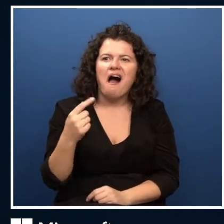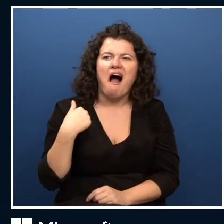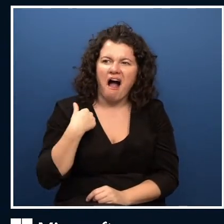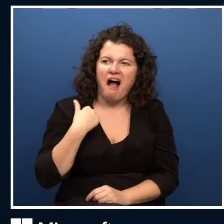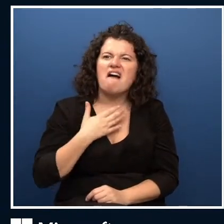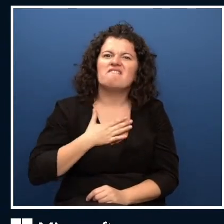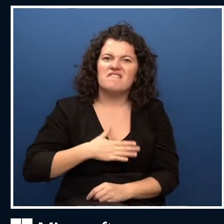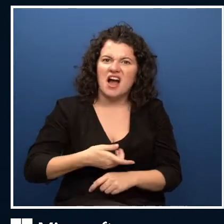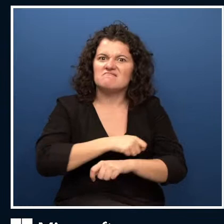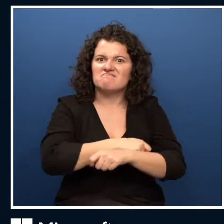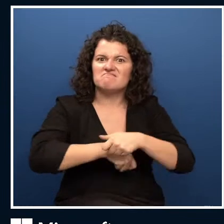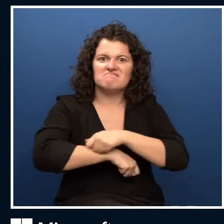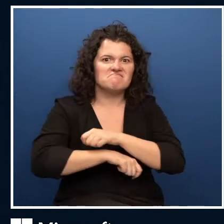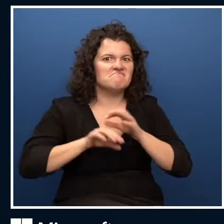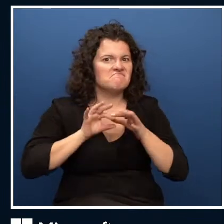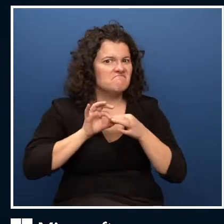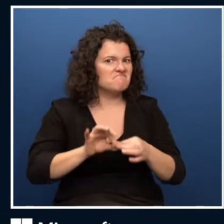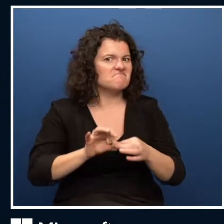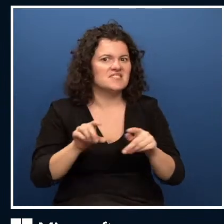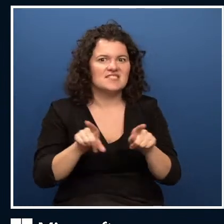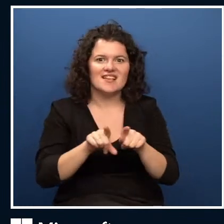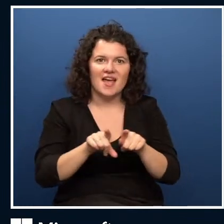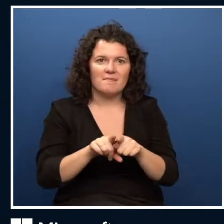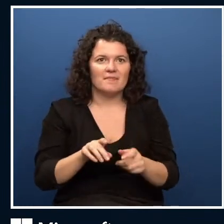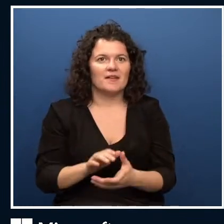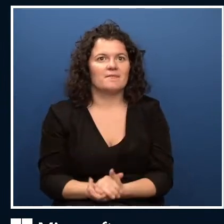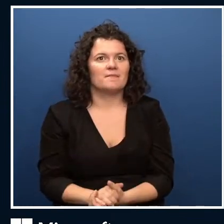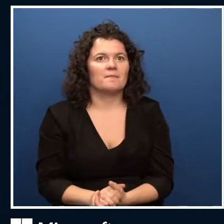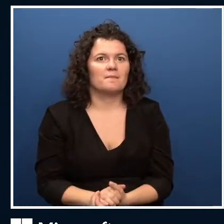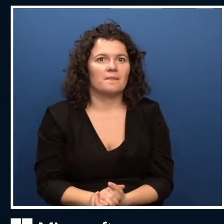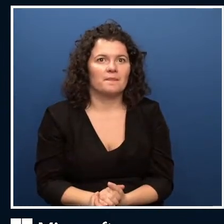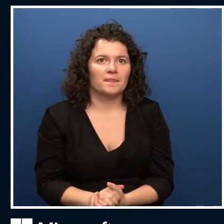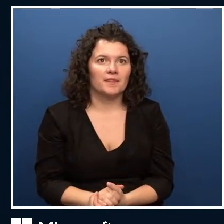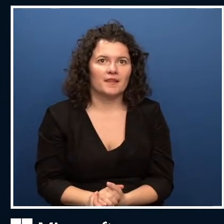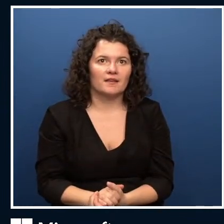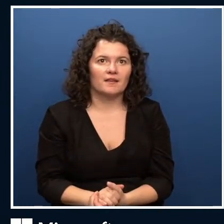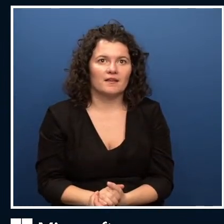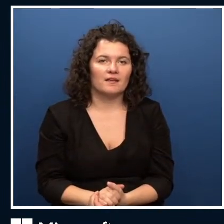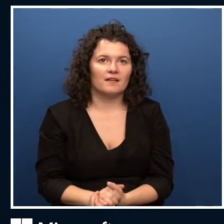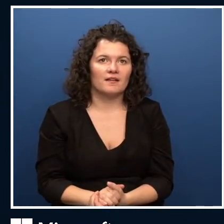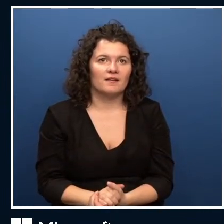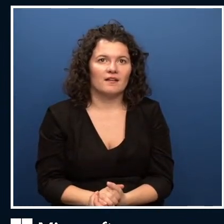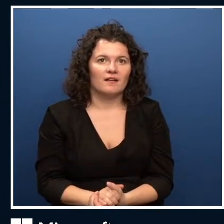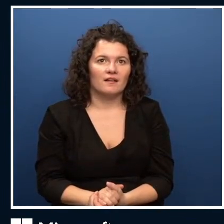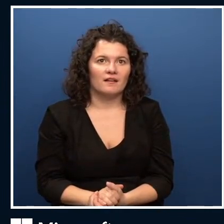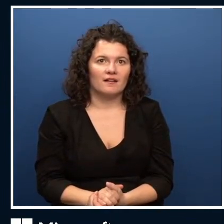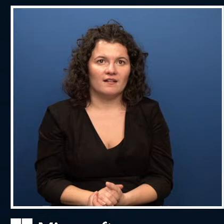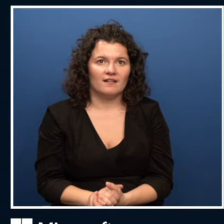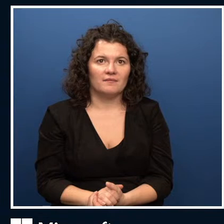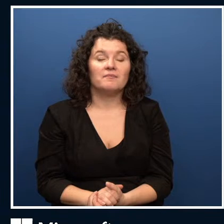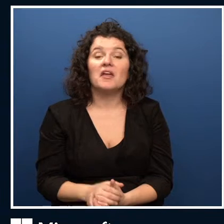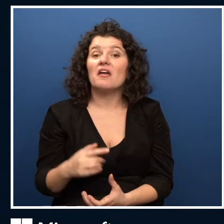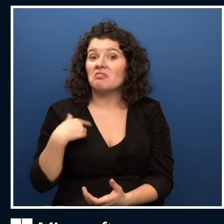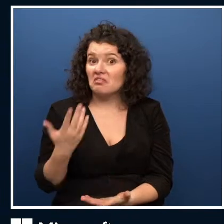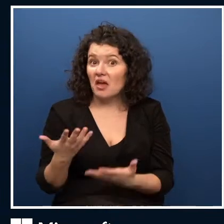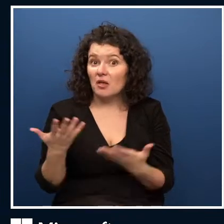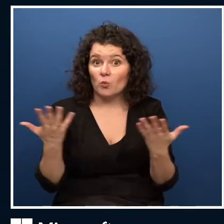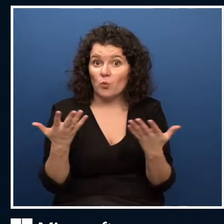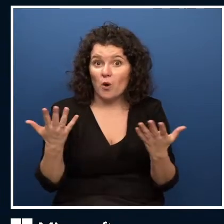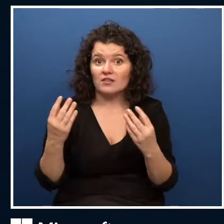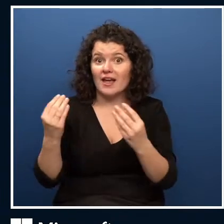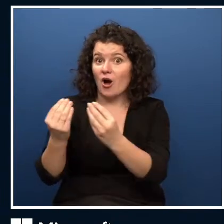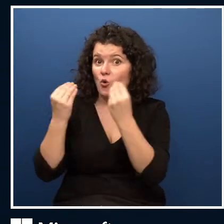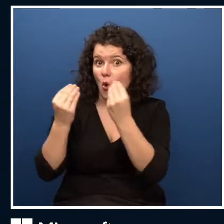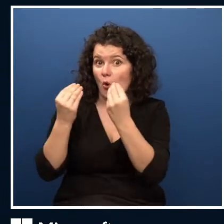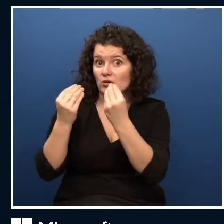field. And so the way I got in was when I had got shortlisted into a course with IIT Hyderabad, and that's how